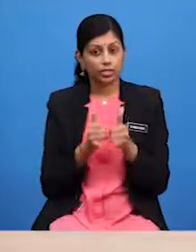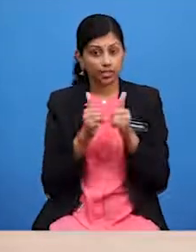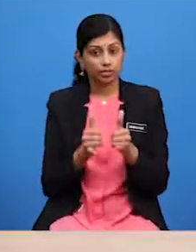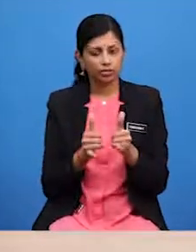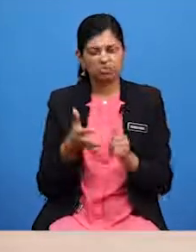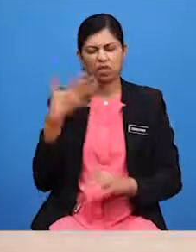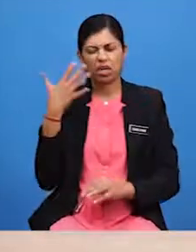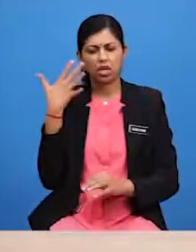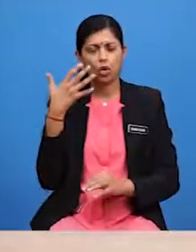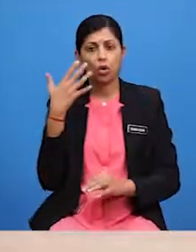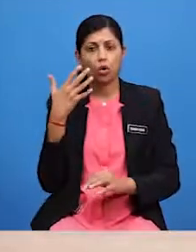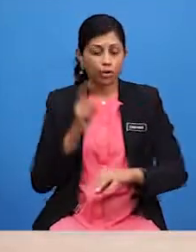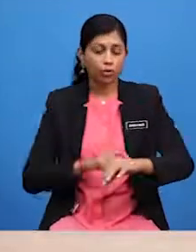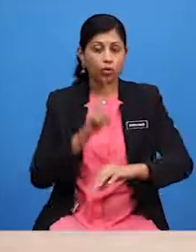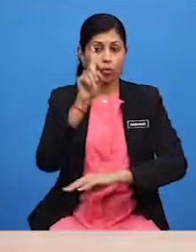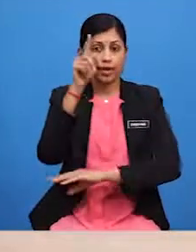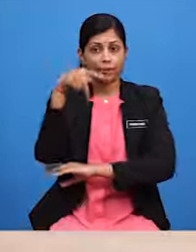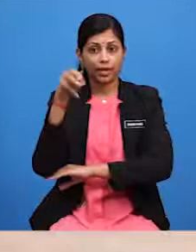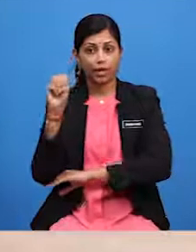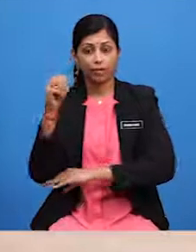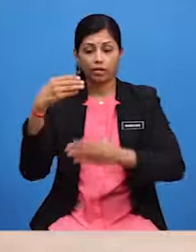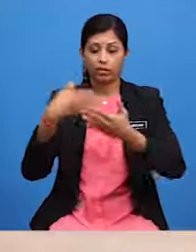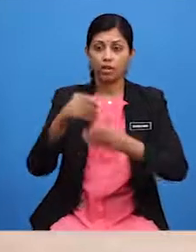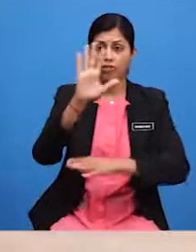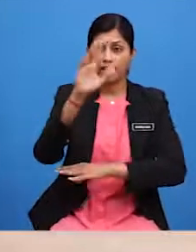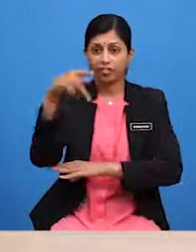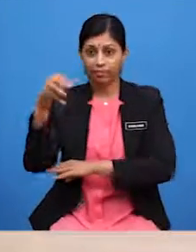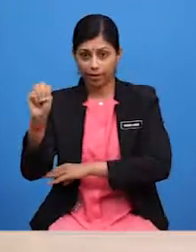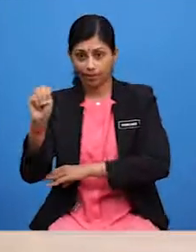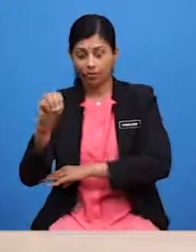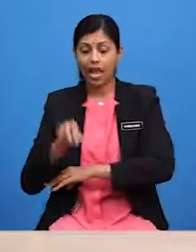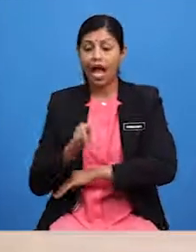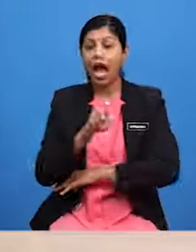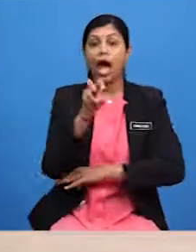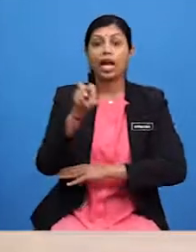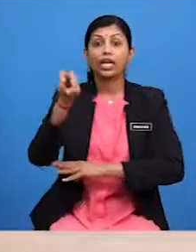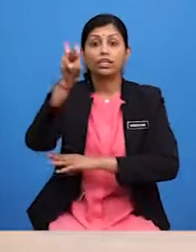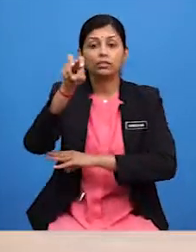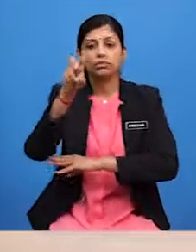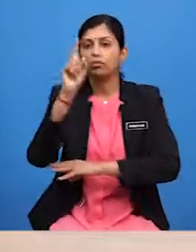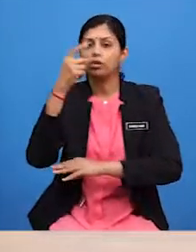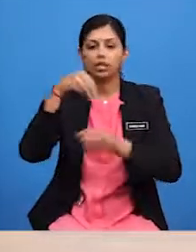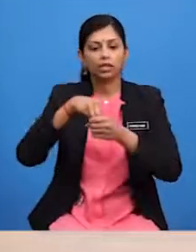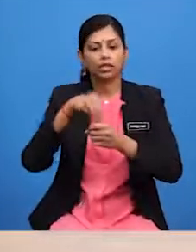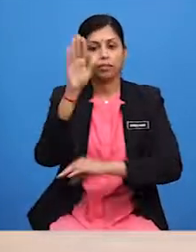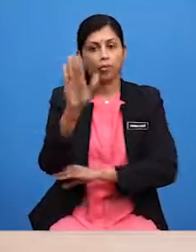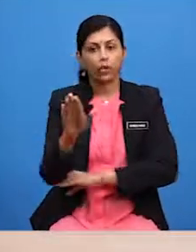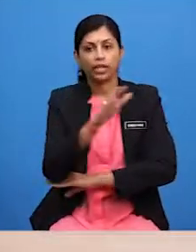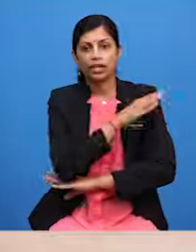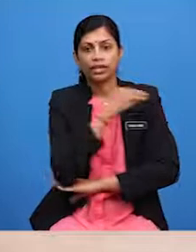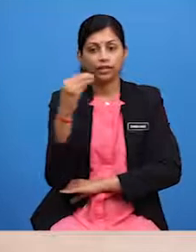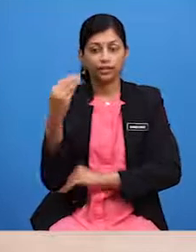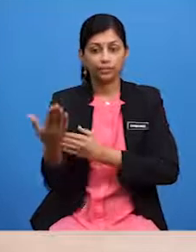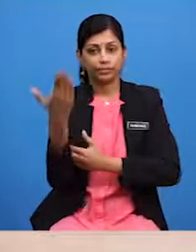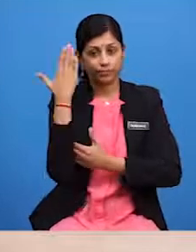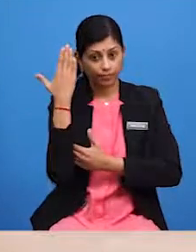1 p.m. and 5 p.m. Hike only in the mornings and evening.